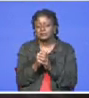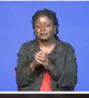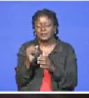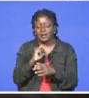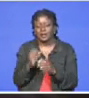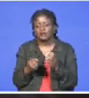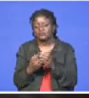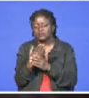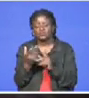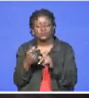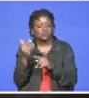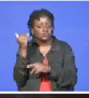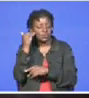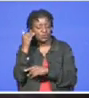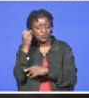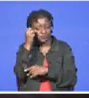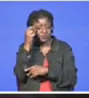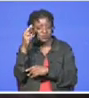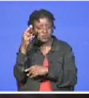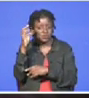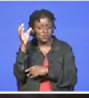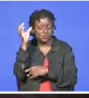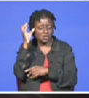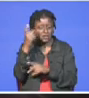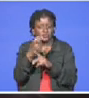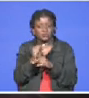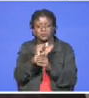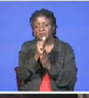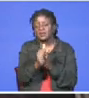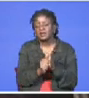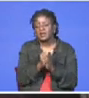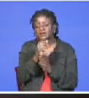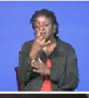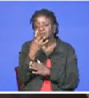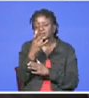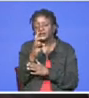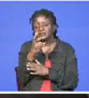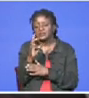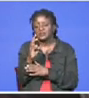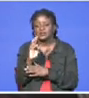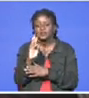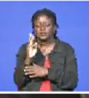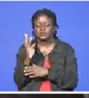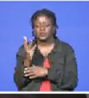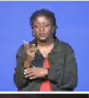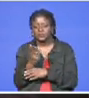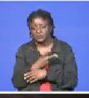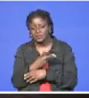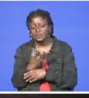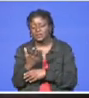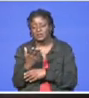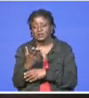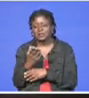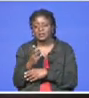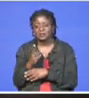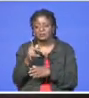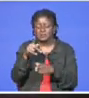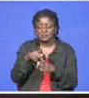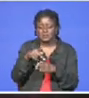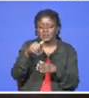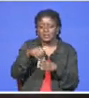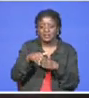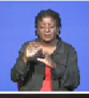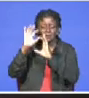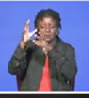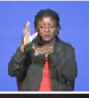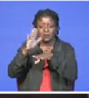I grew to know Sir Charles from the age of 17. We occupied and participated in basketball on the